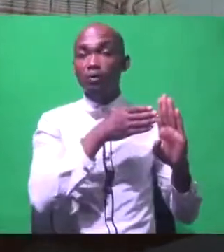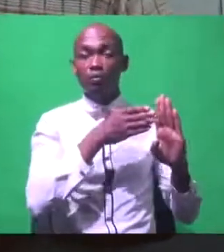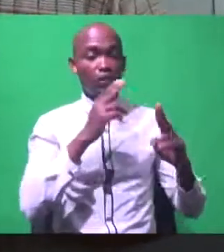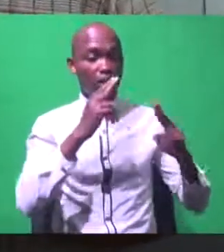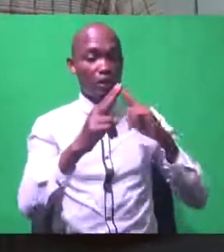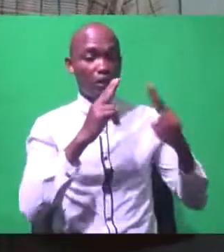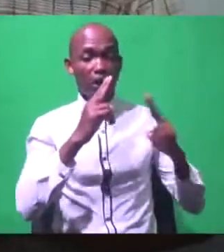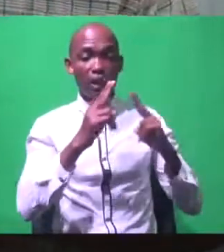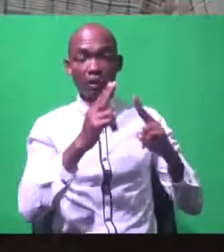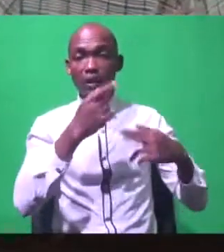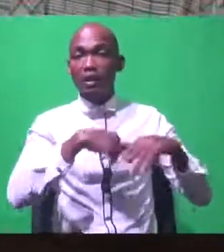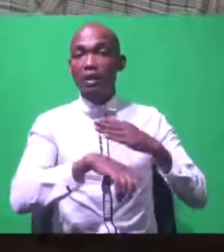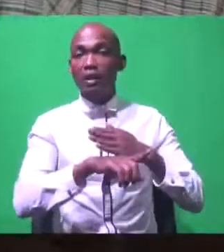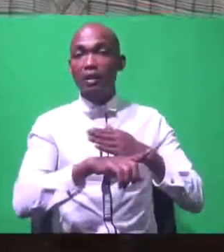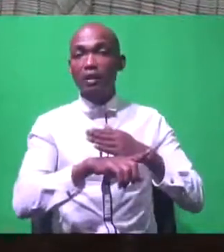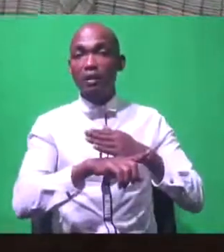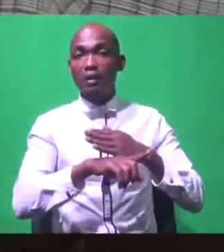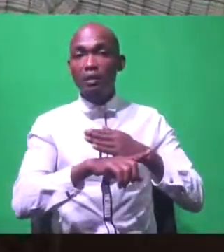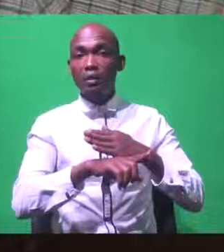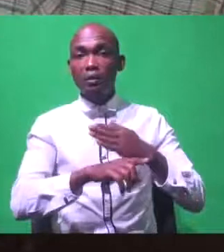in the previous lesson.